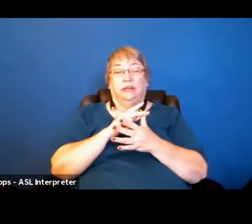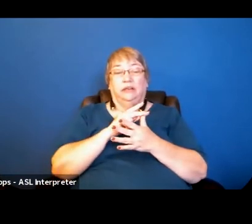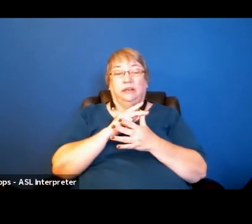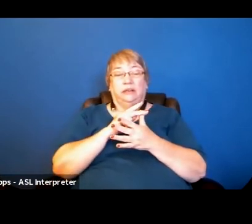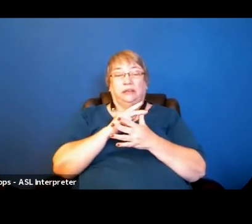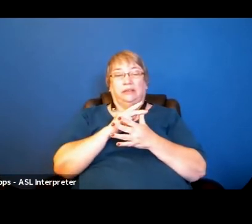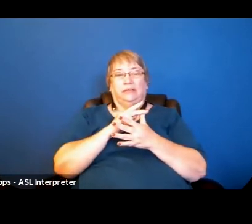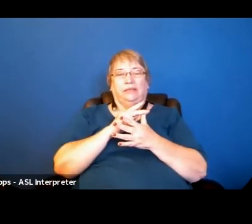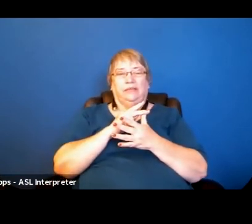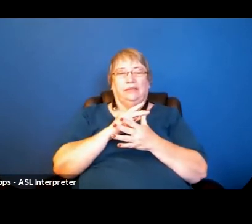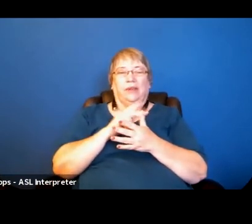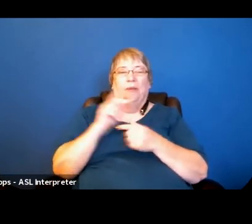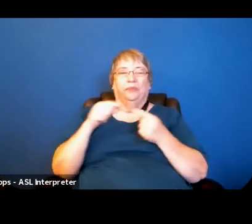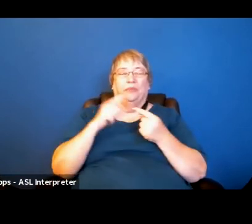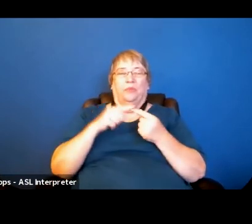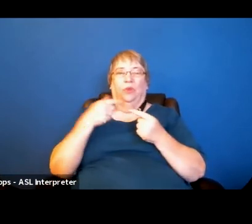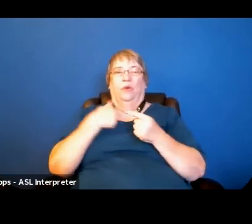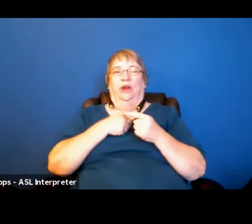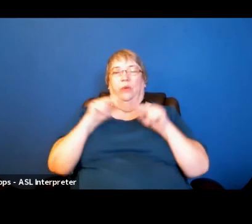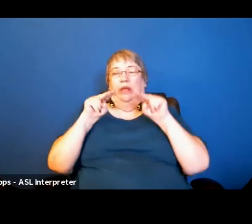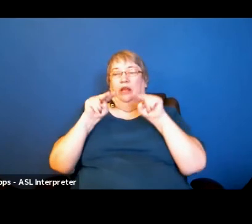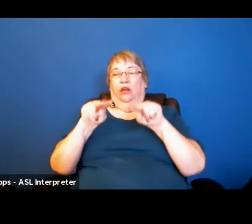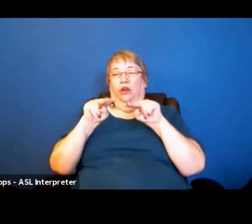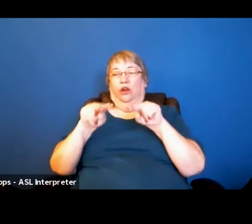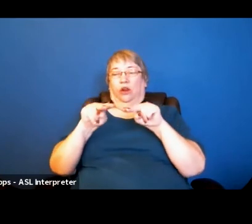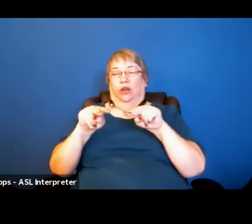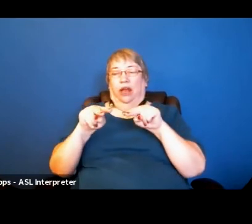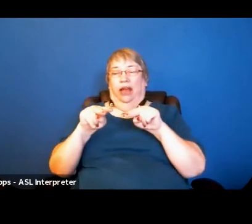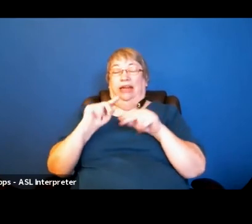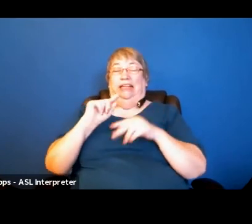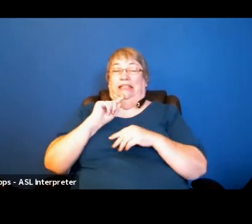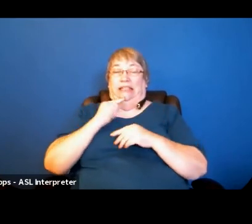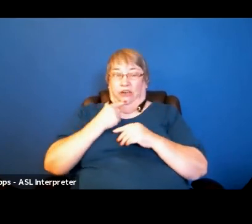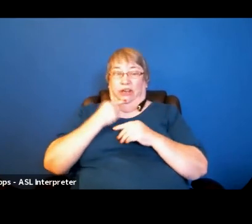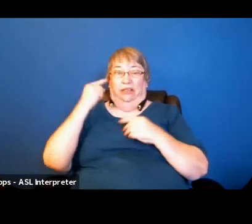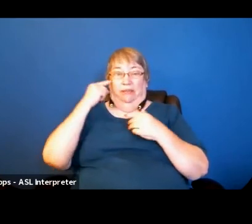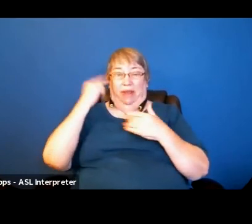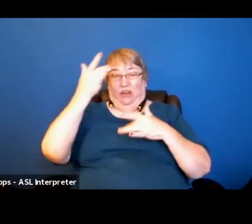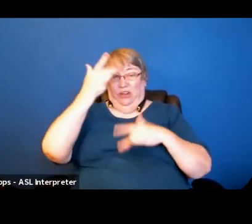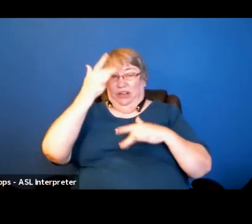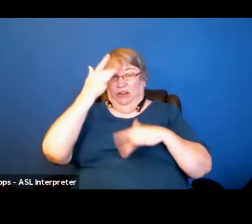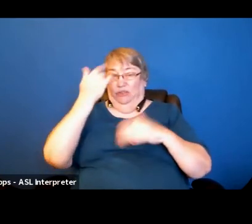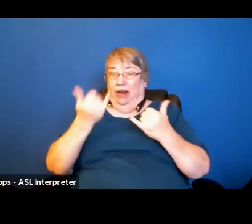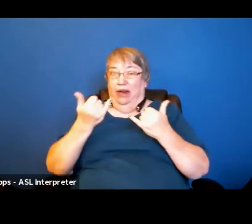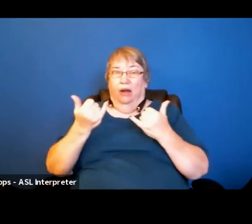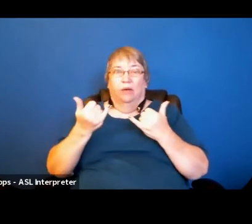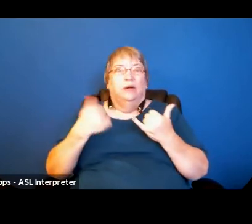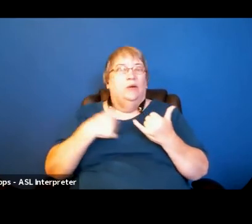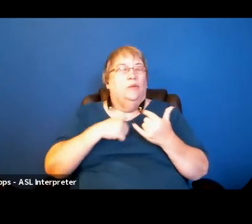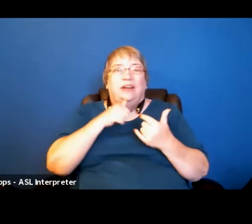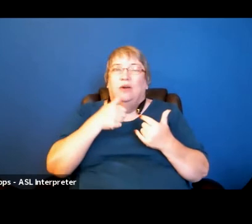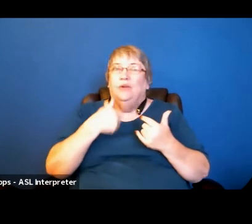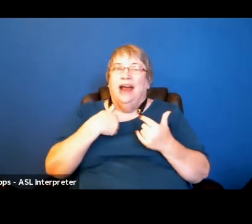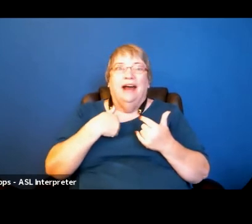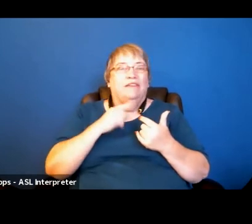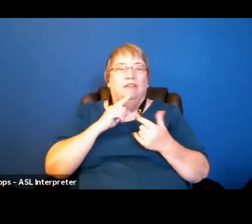illness. When we look at serious mental illness right now, we do not have a really concrete definition of serious mental illness, and